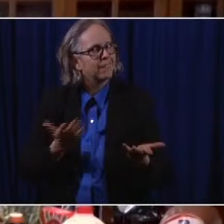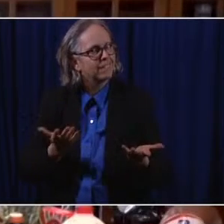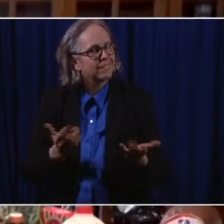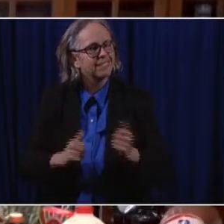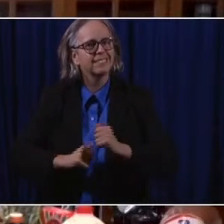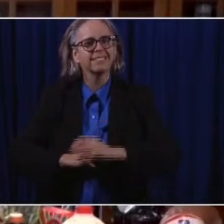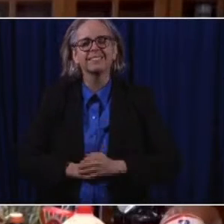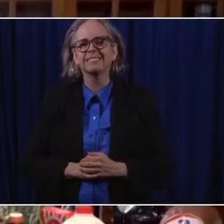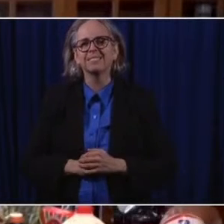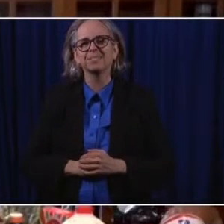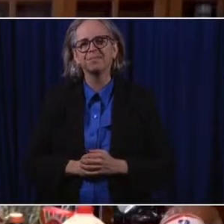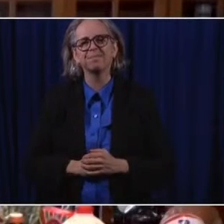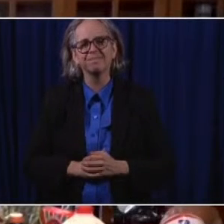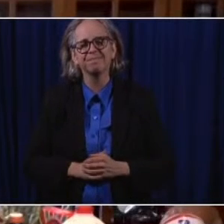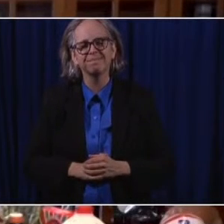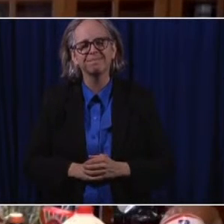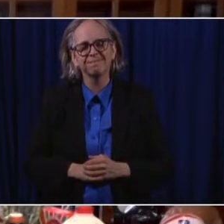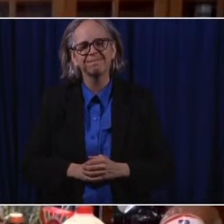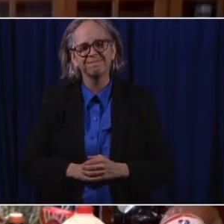Bank tomorrow locally.